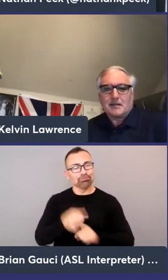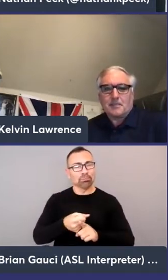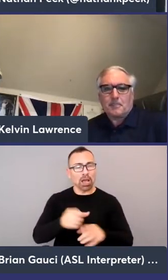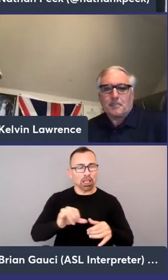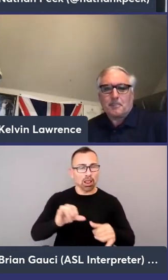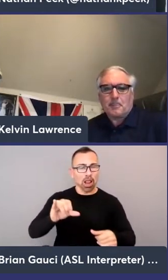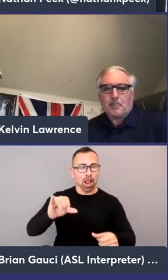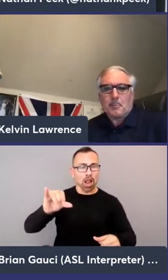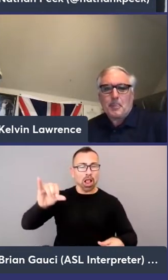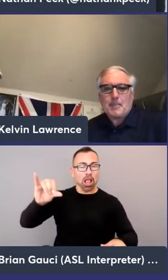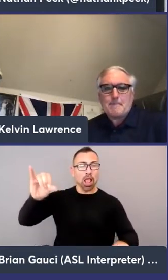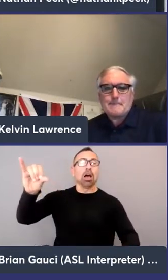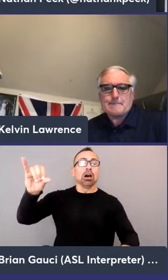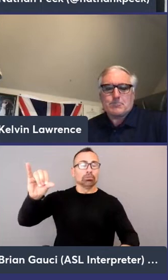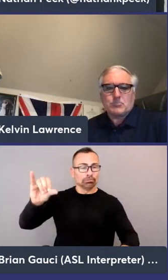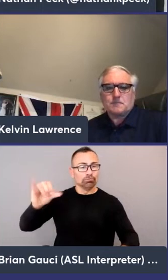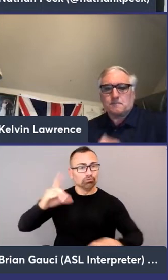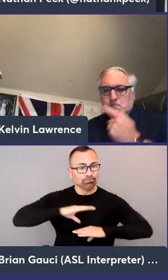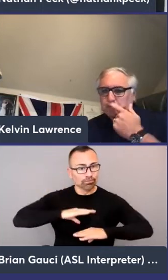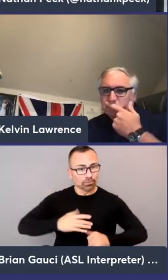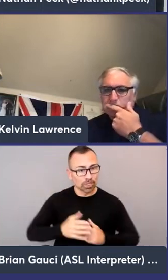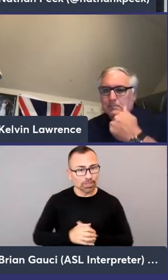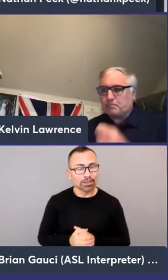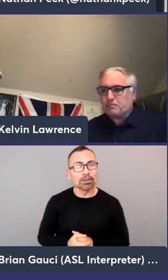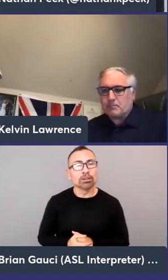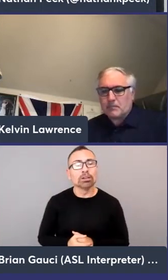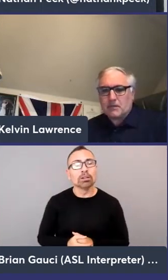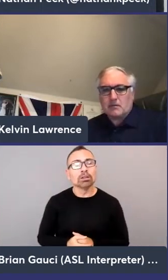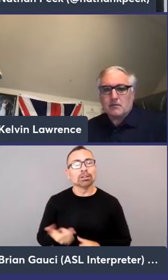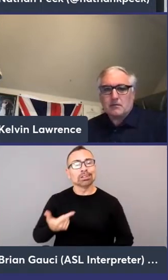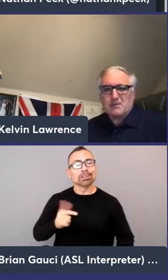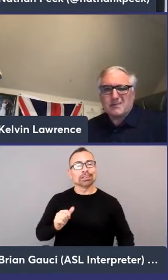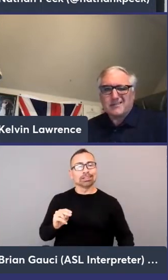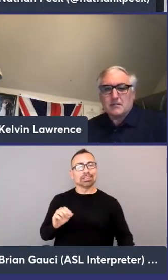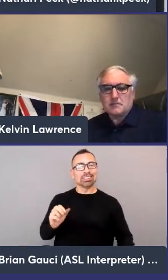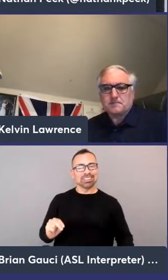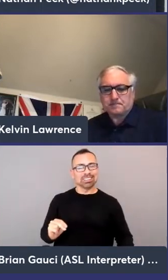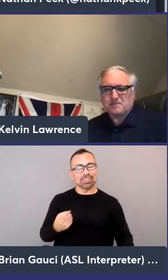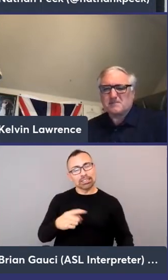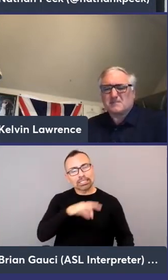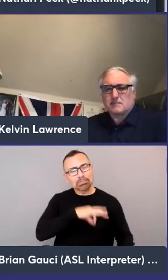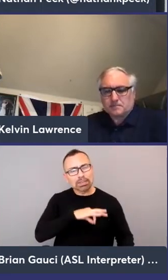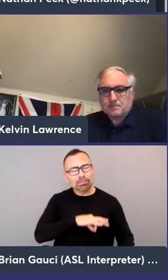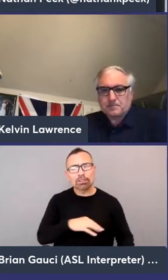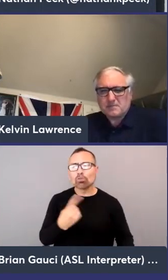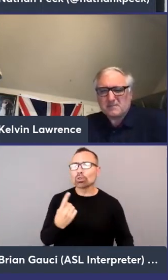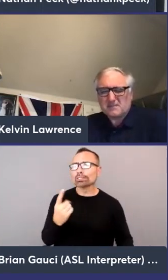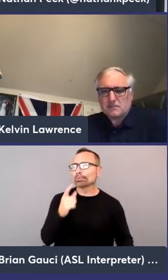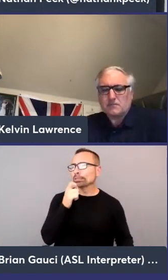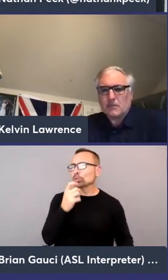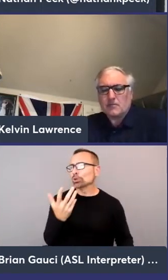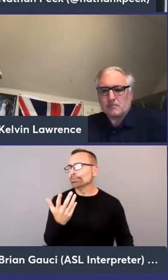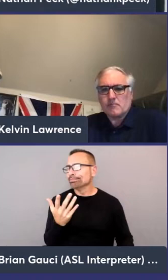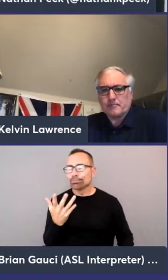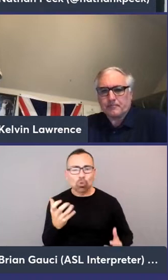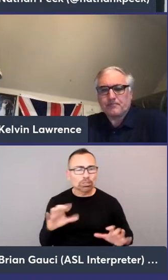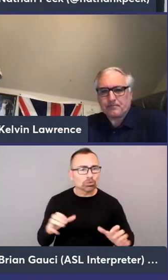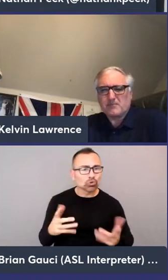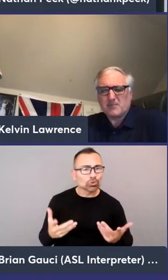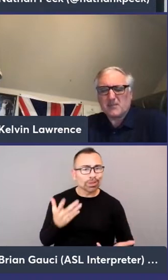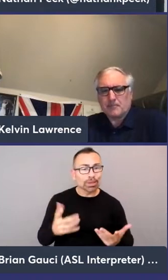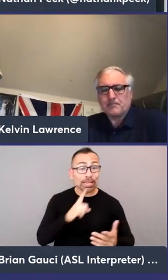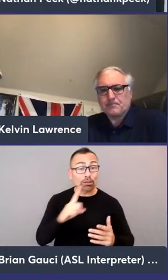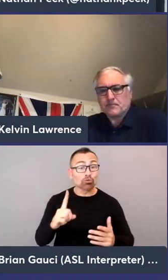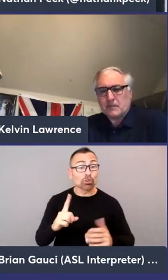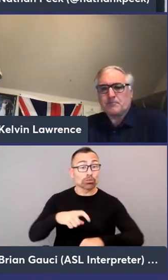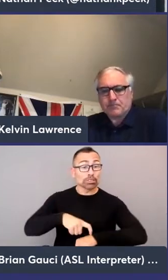Now, does this also have benefit for sort of like an always-on workload? Like, let's say I wanted to do like some type of real-time graph